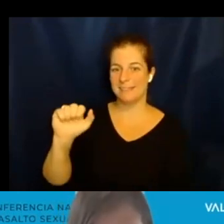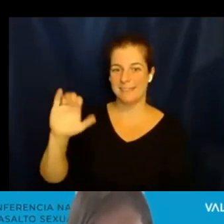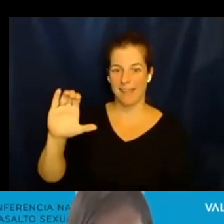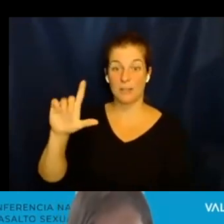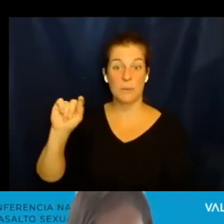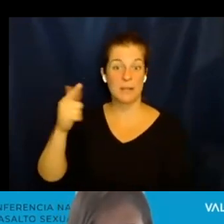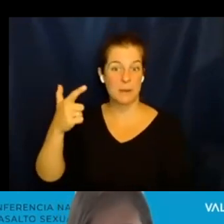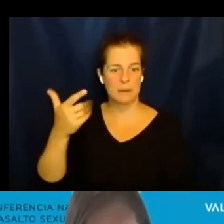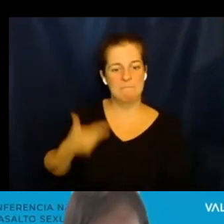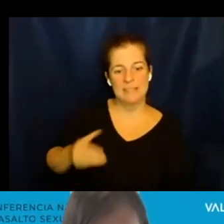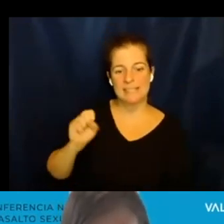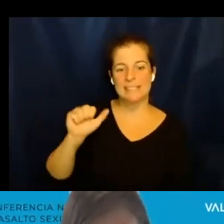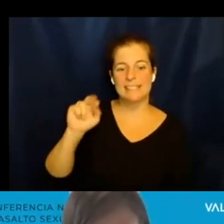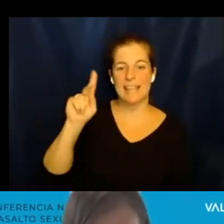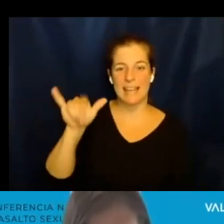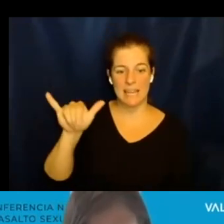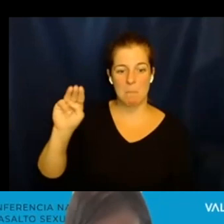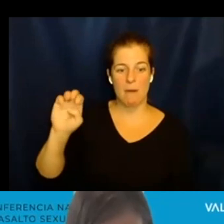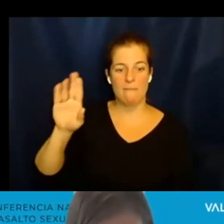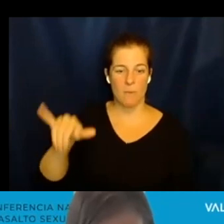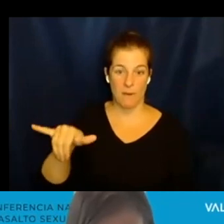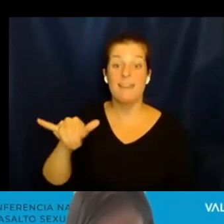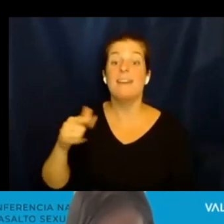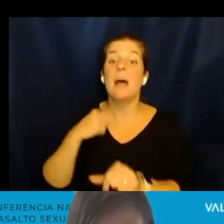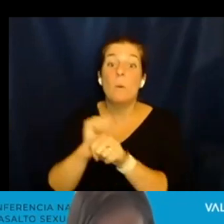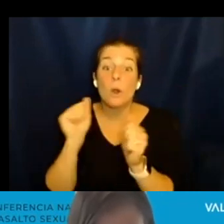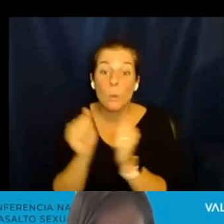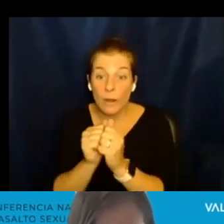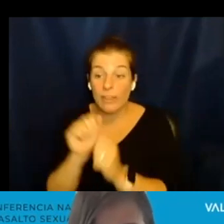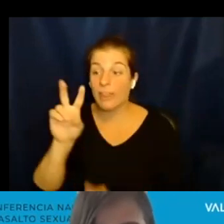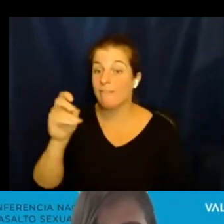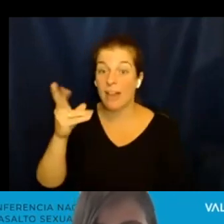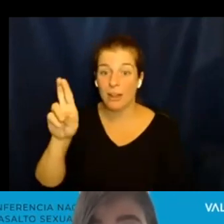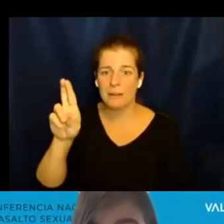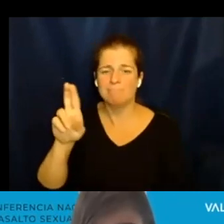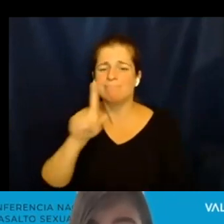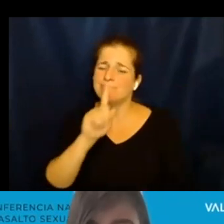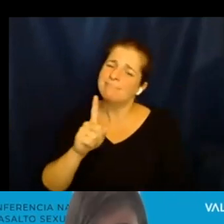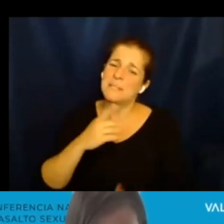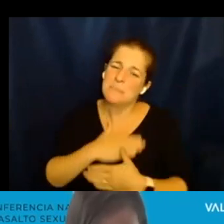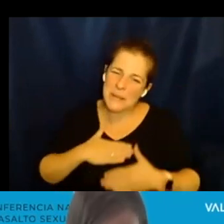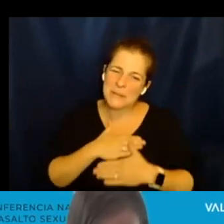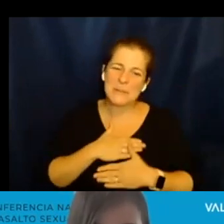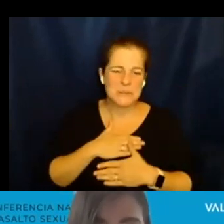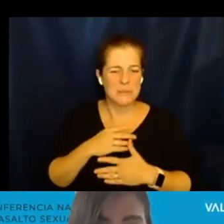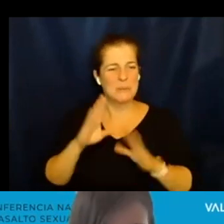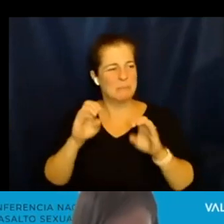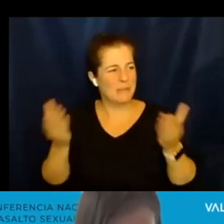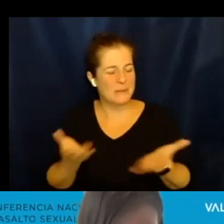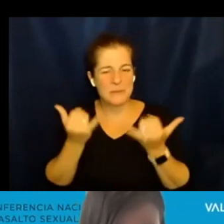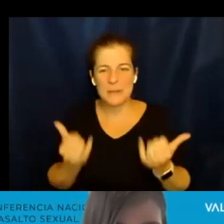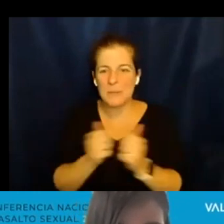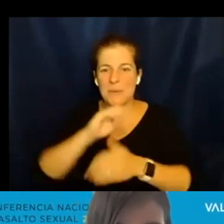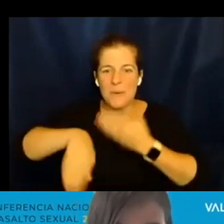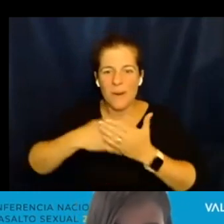is sandy monroy and i work with valor and for me it's an honor it's a pleasure to be here with all of you and we will